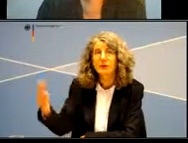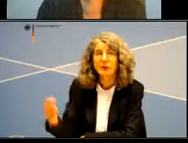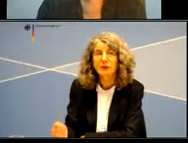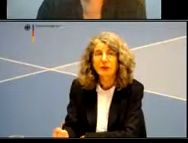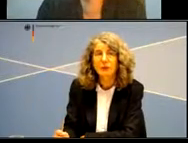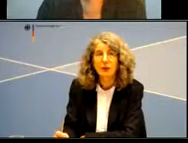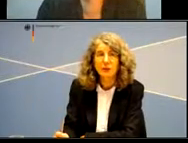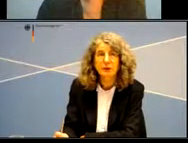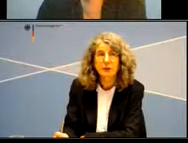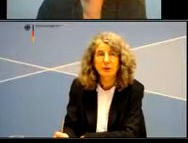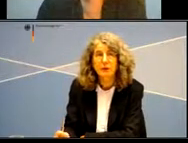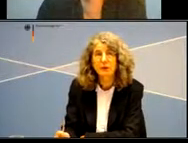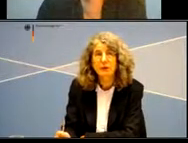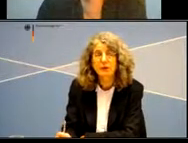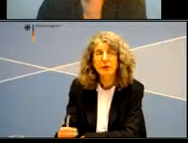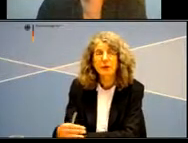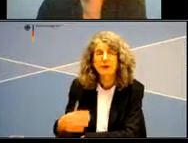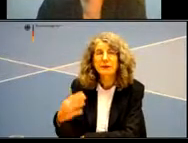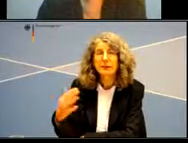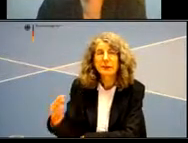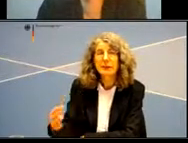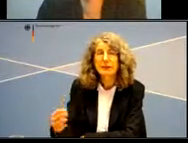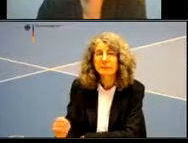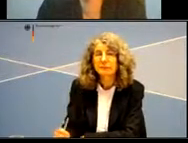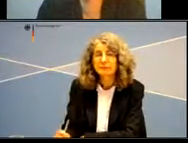say, as we all know,